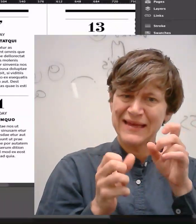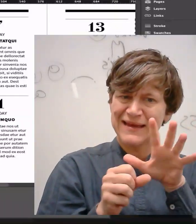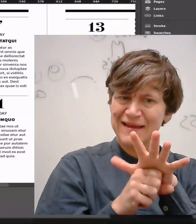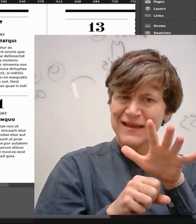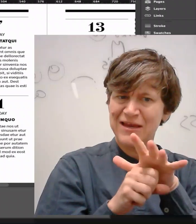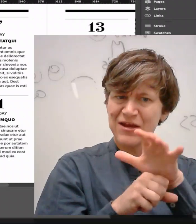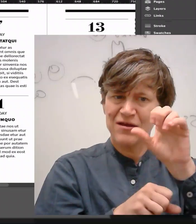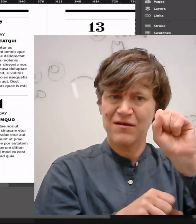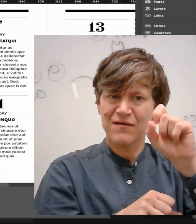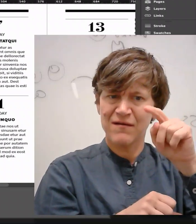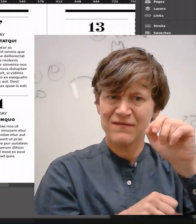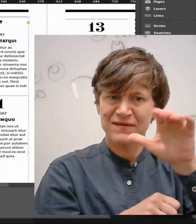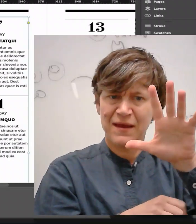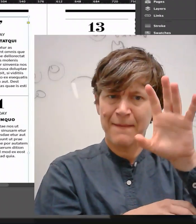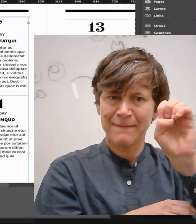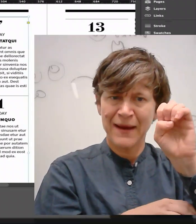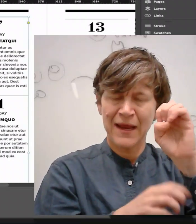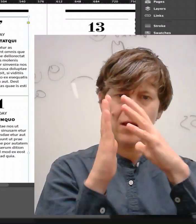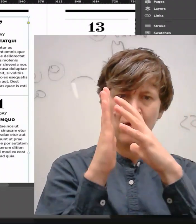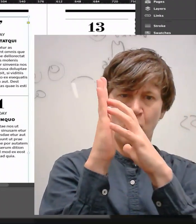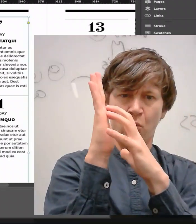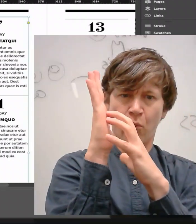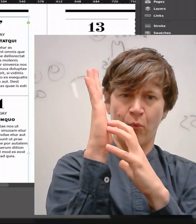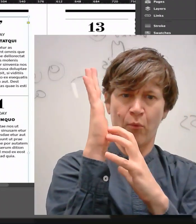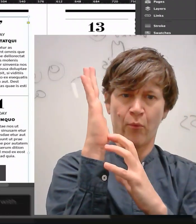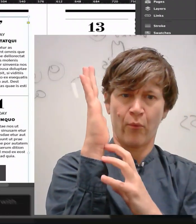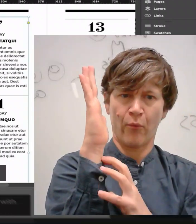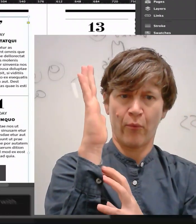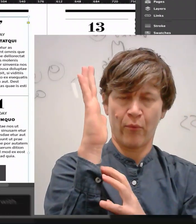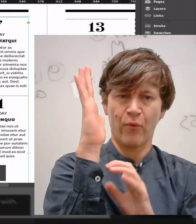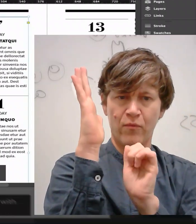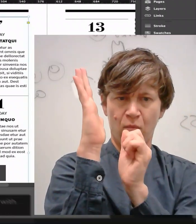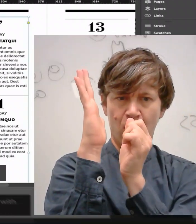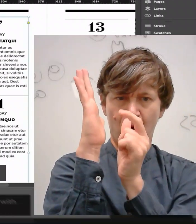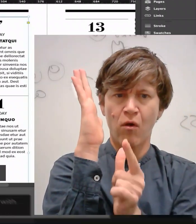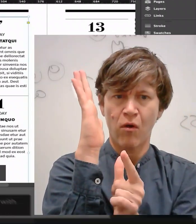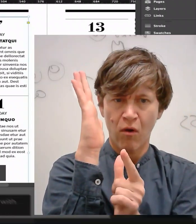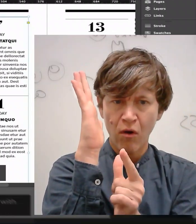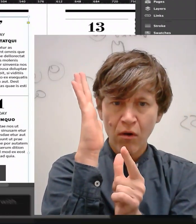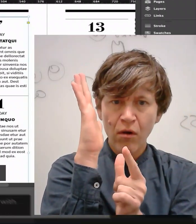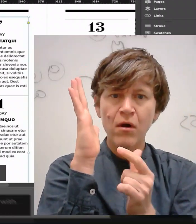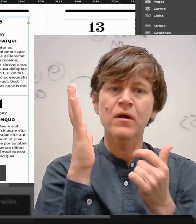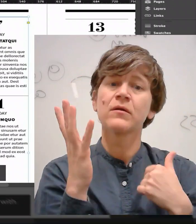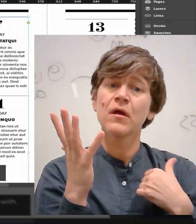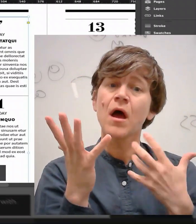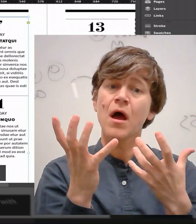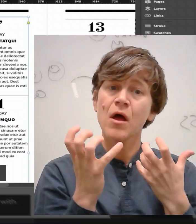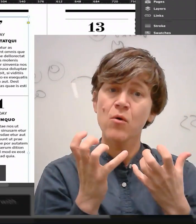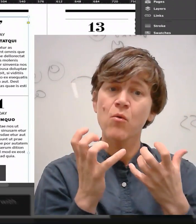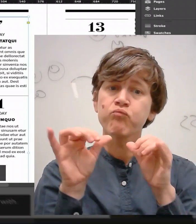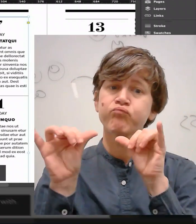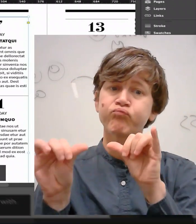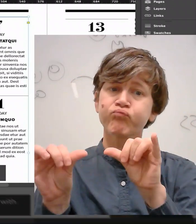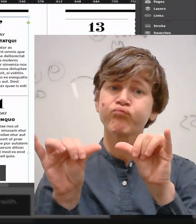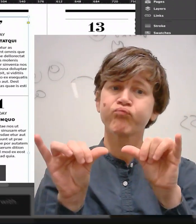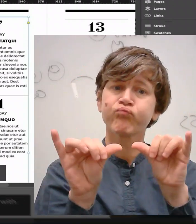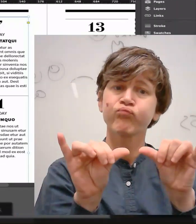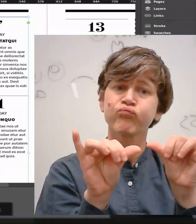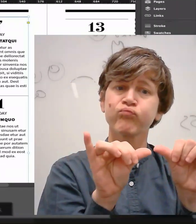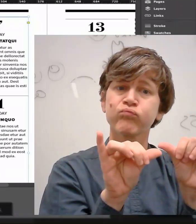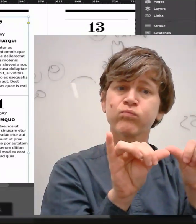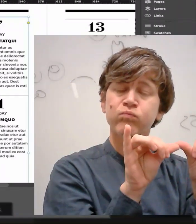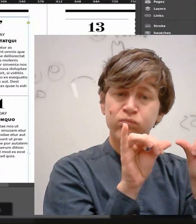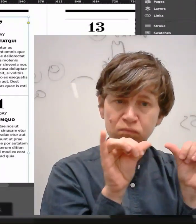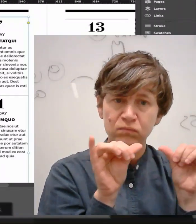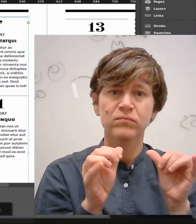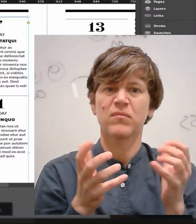space for it all to fit. In formatting this document, I want to be as consistent as I possibly can with my